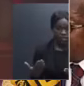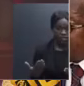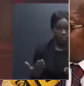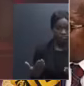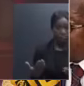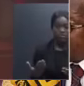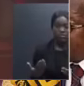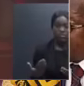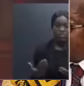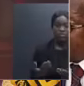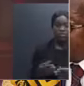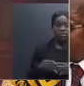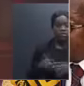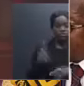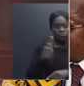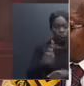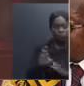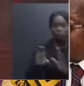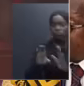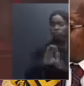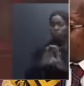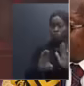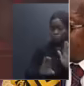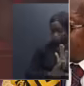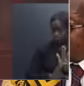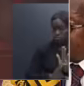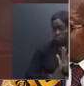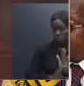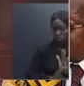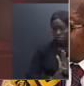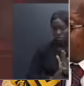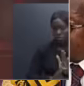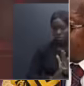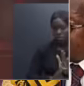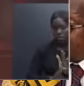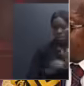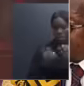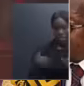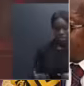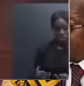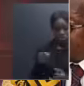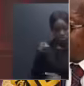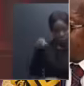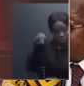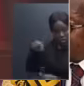he has done. And so it's now for you to also look at.